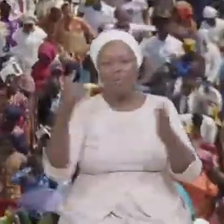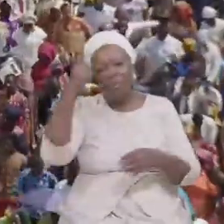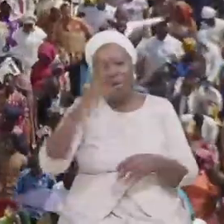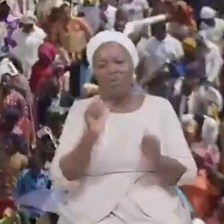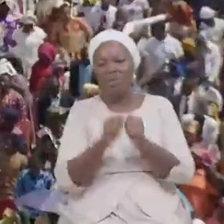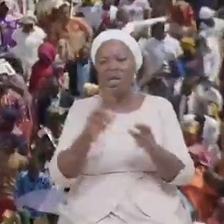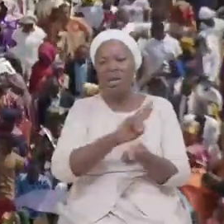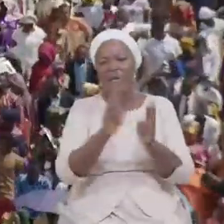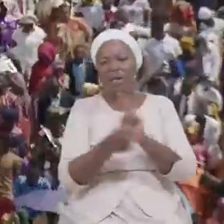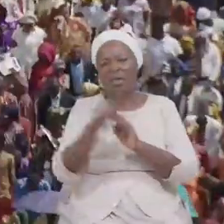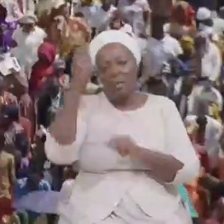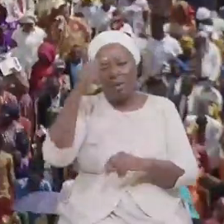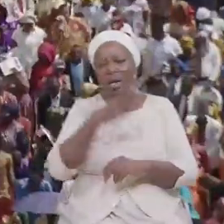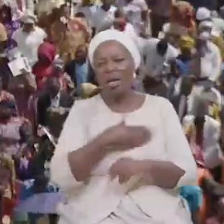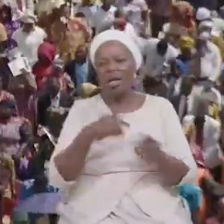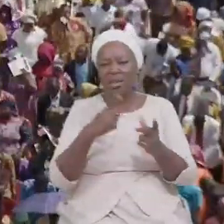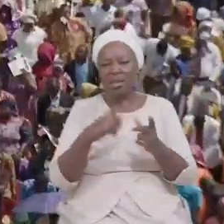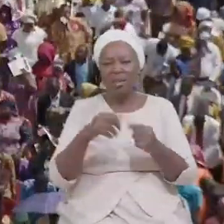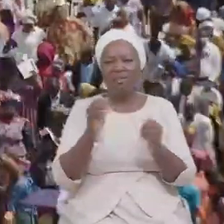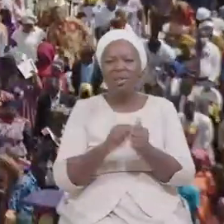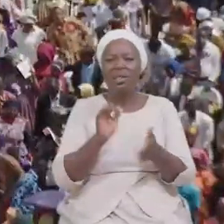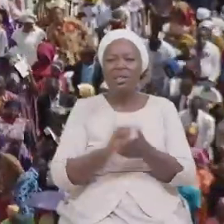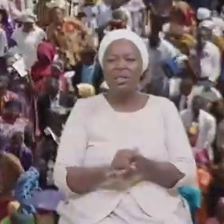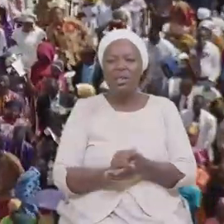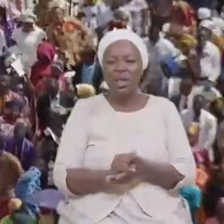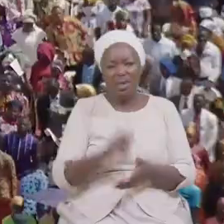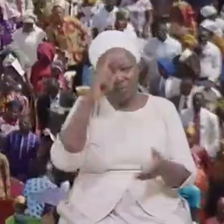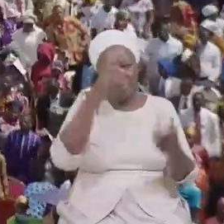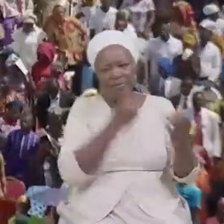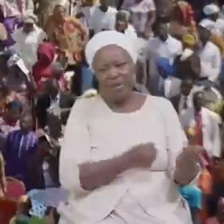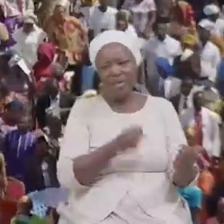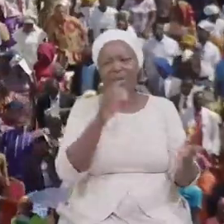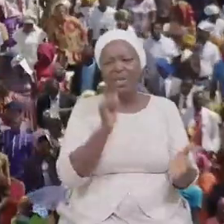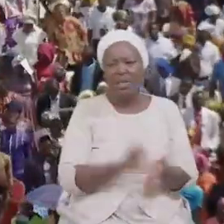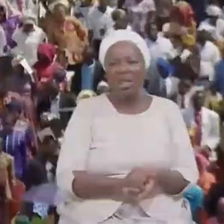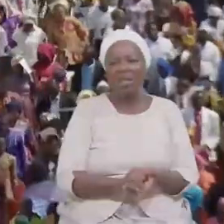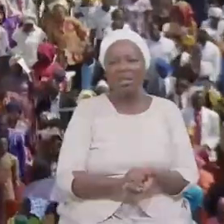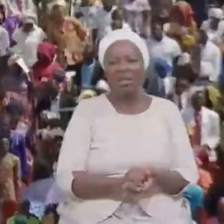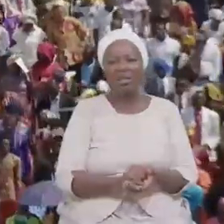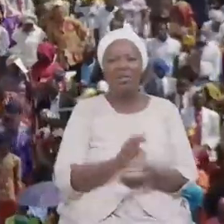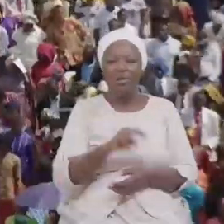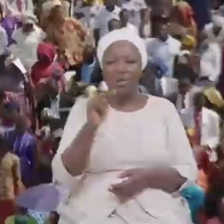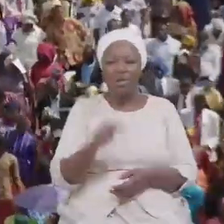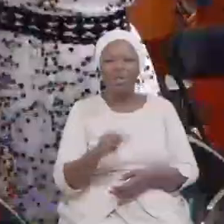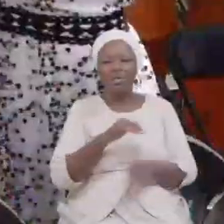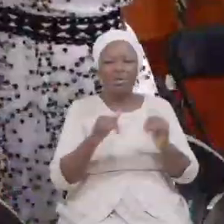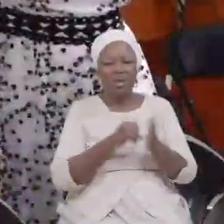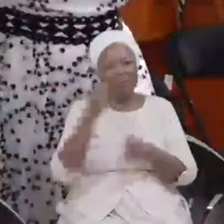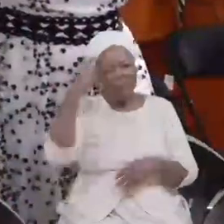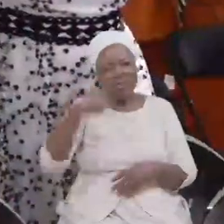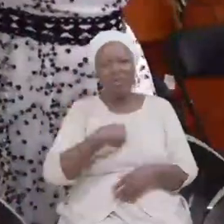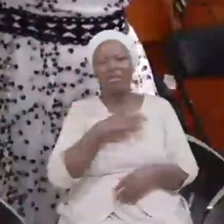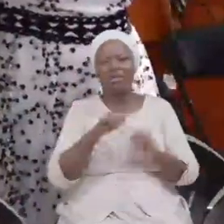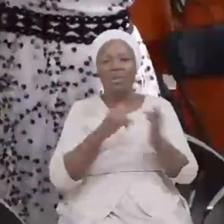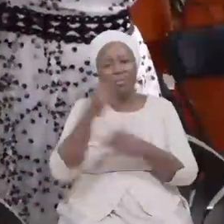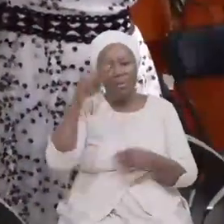persistent faith that will say, Lord, hear my do it for me, he will do it for you in Jesus' name.